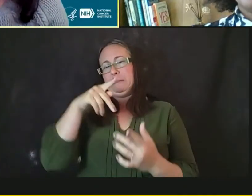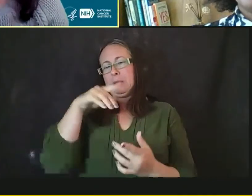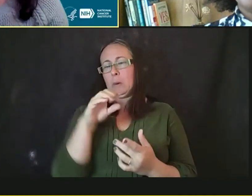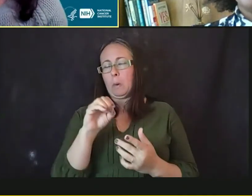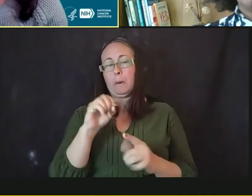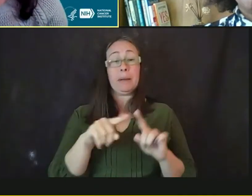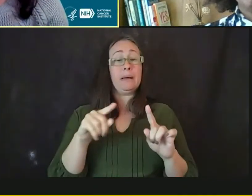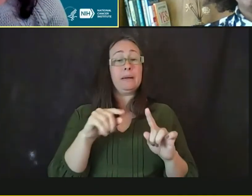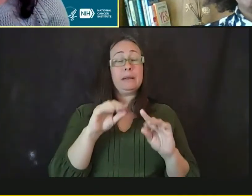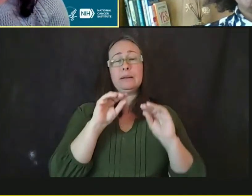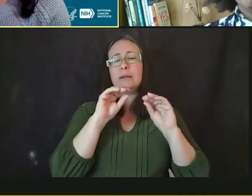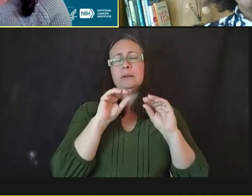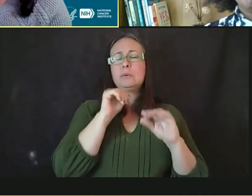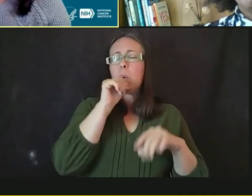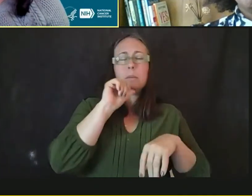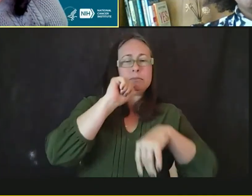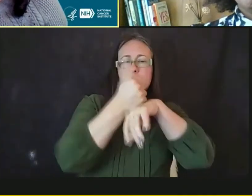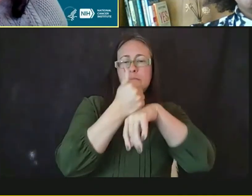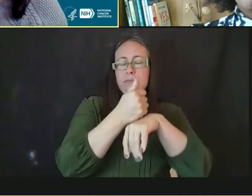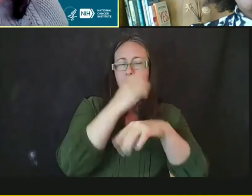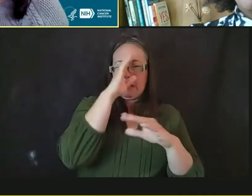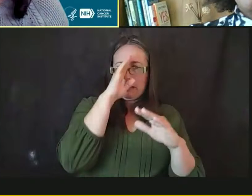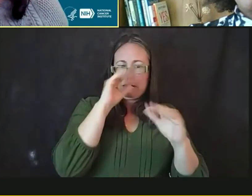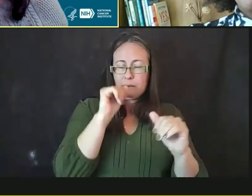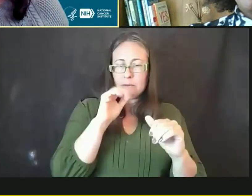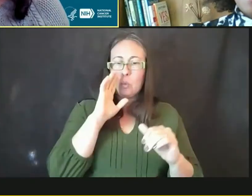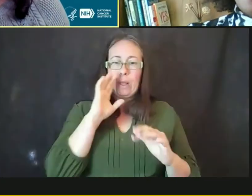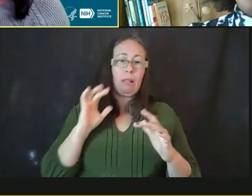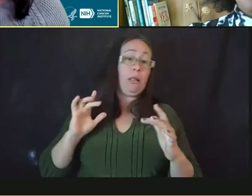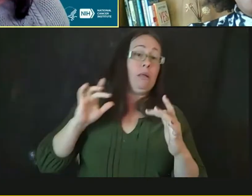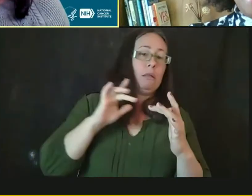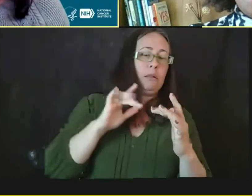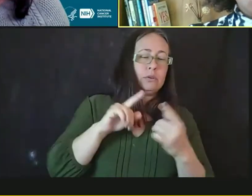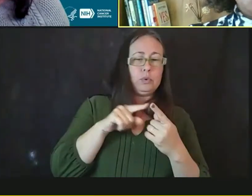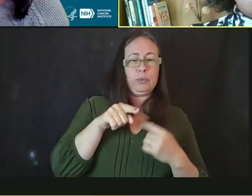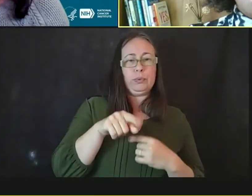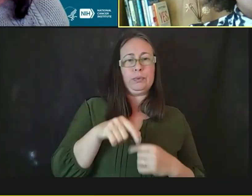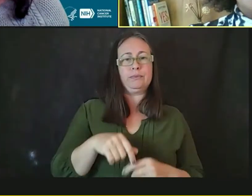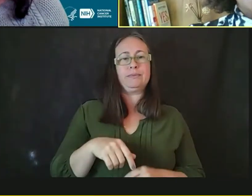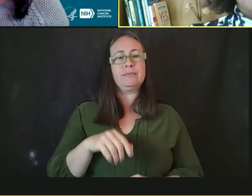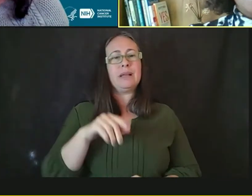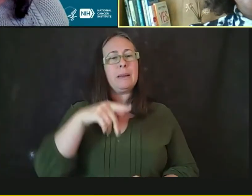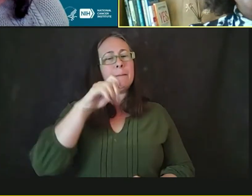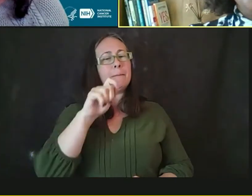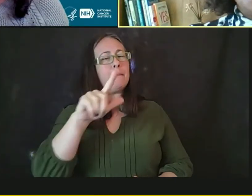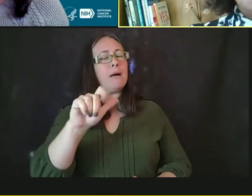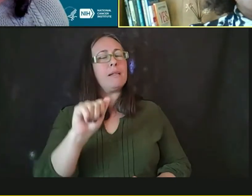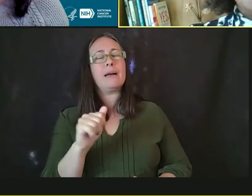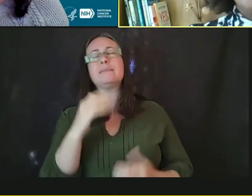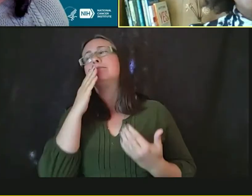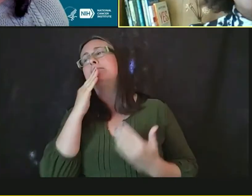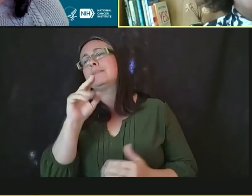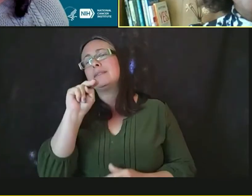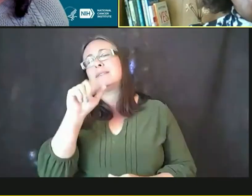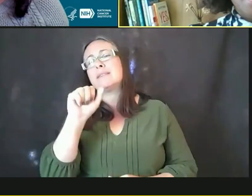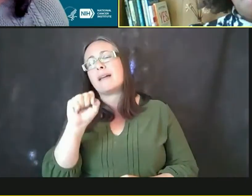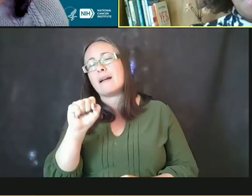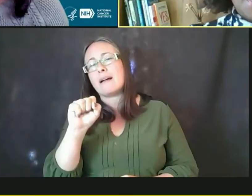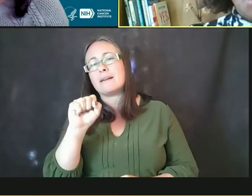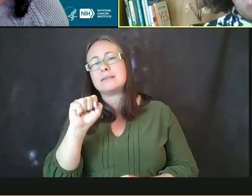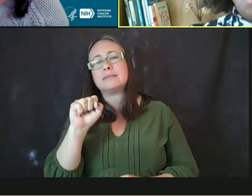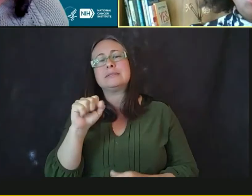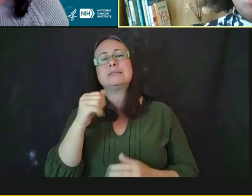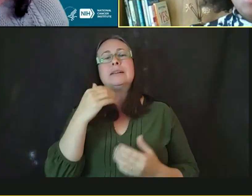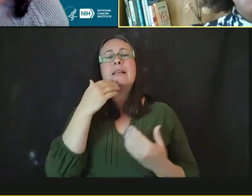have expectations per se that they're going to reach out to you. Well, thank you, Naz, and thank you, participants, for this